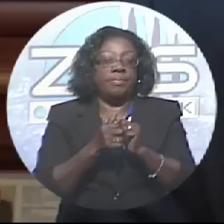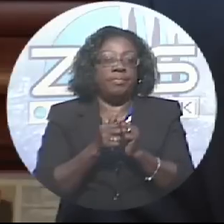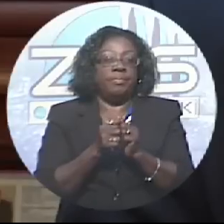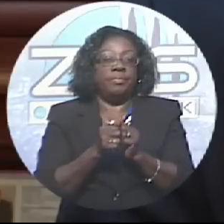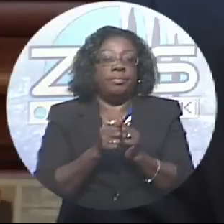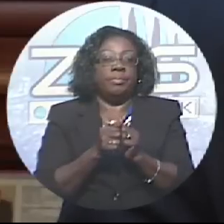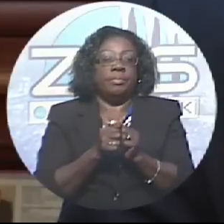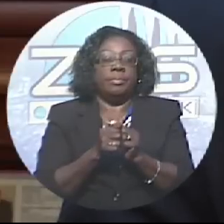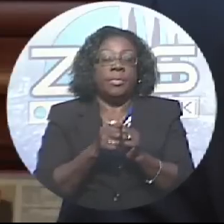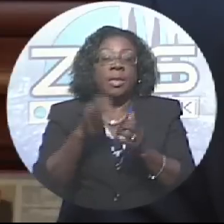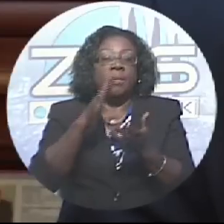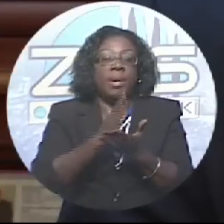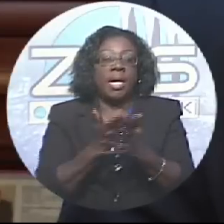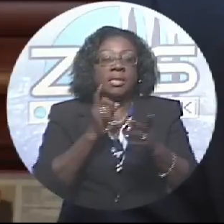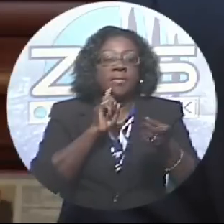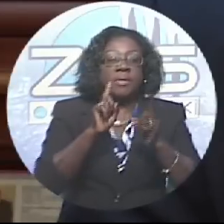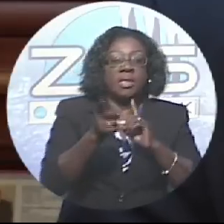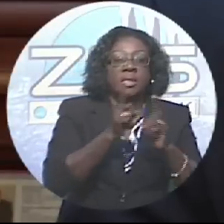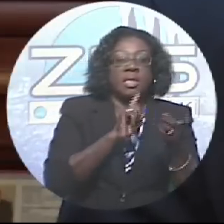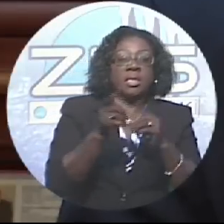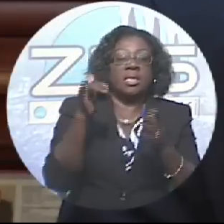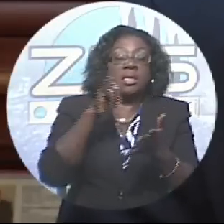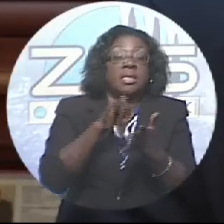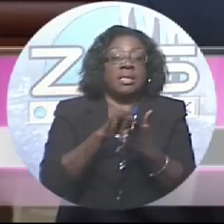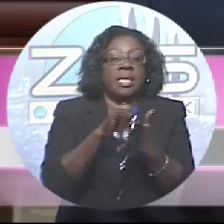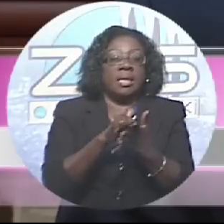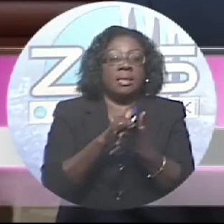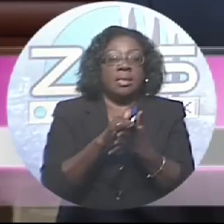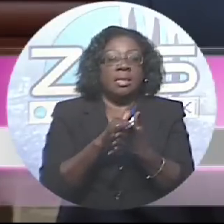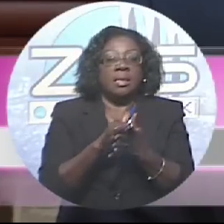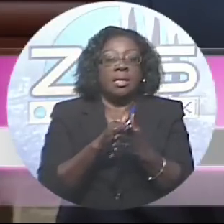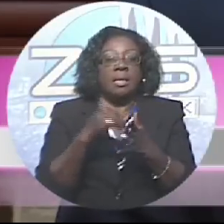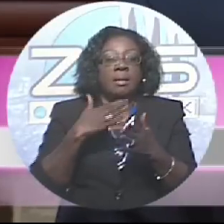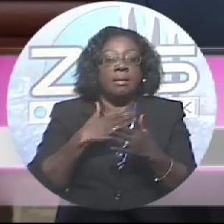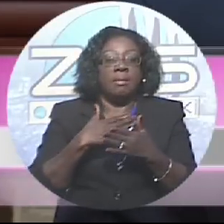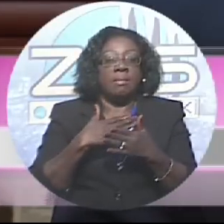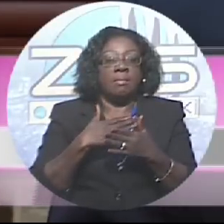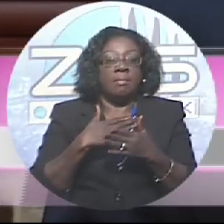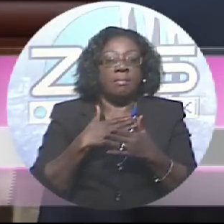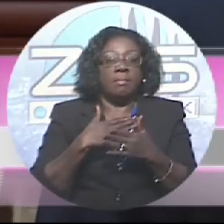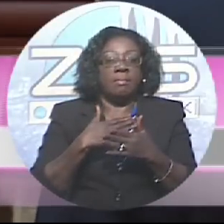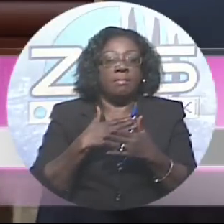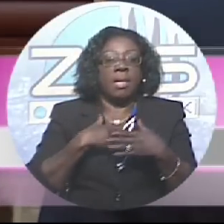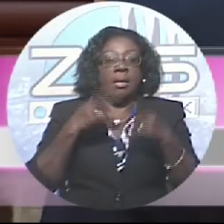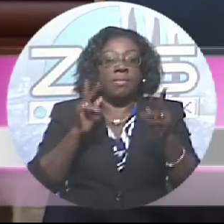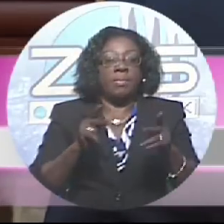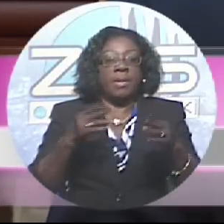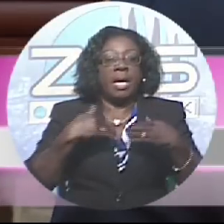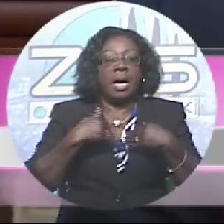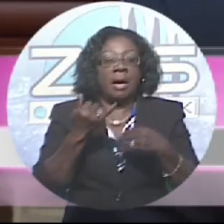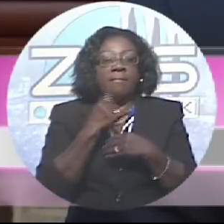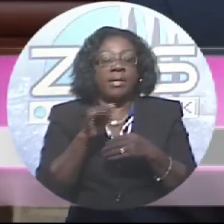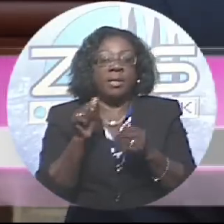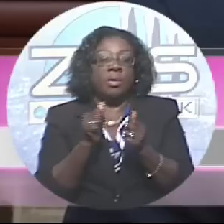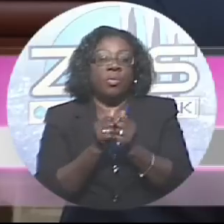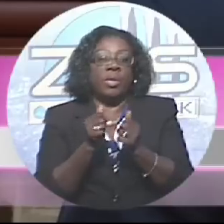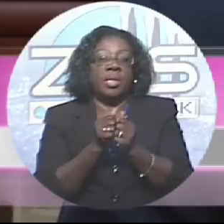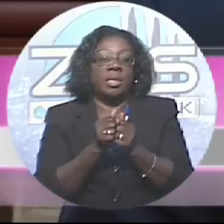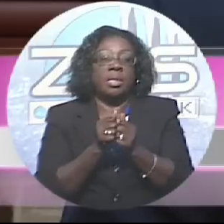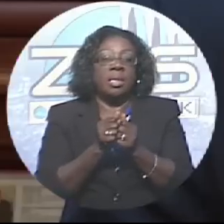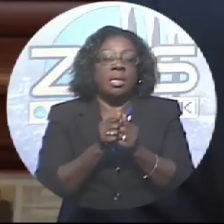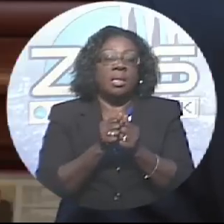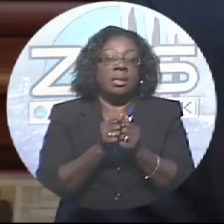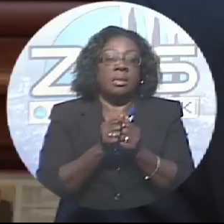The kinds of discussions that my people are having with the